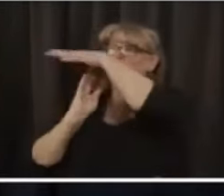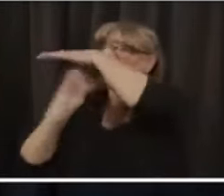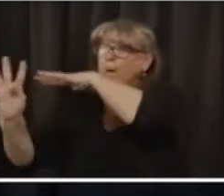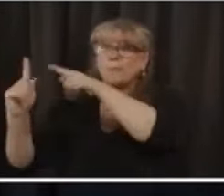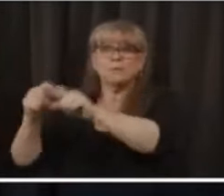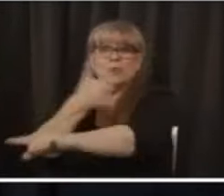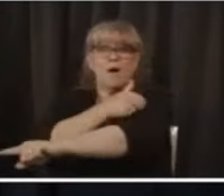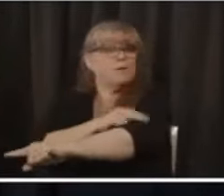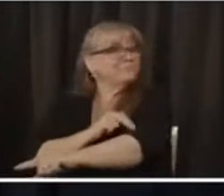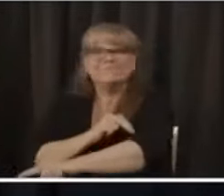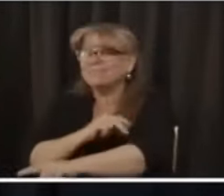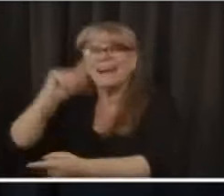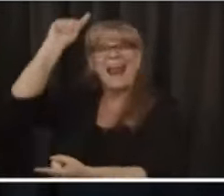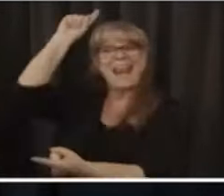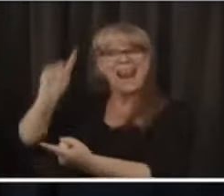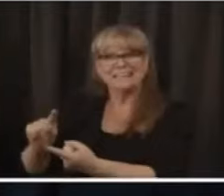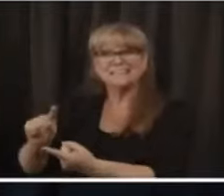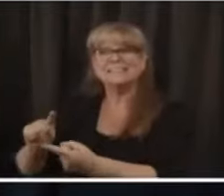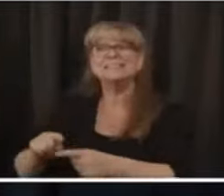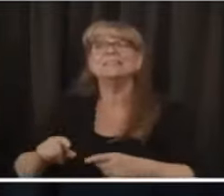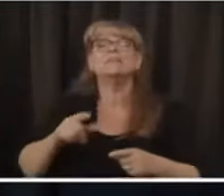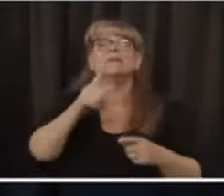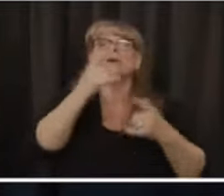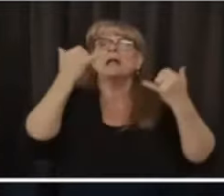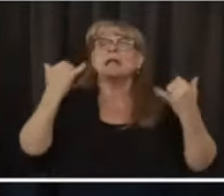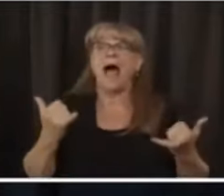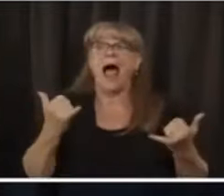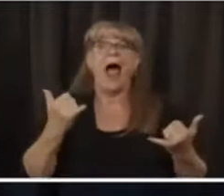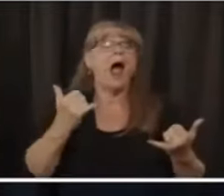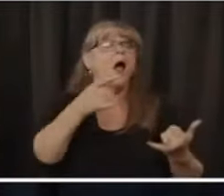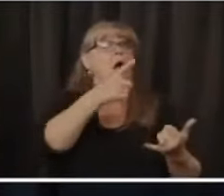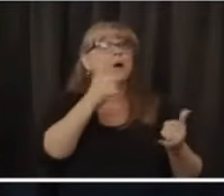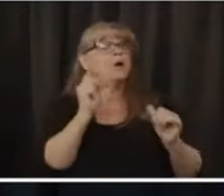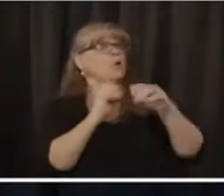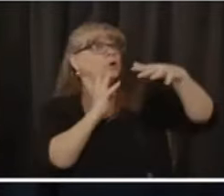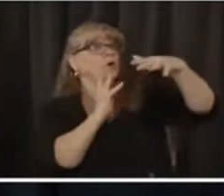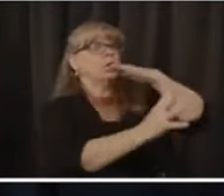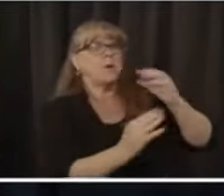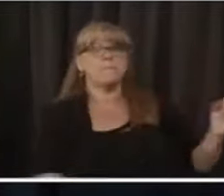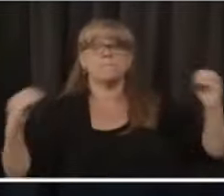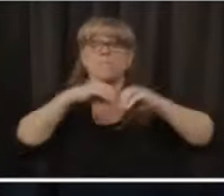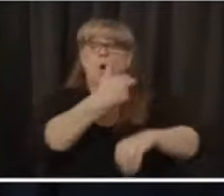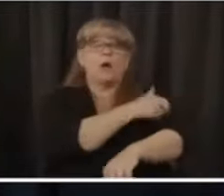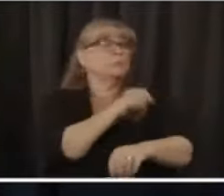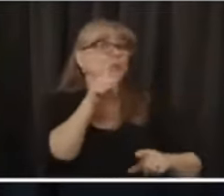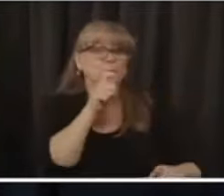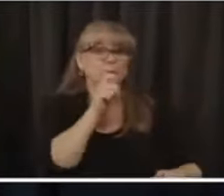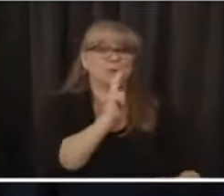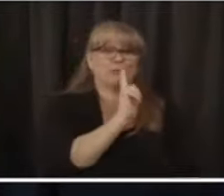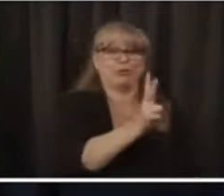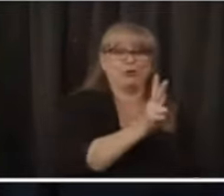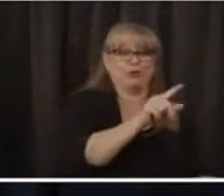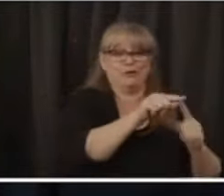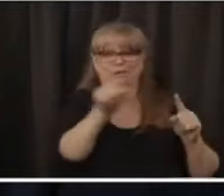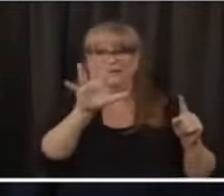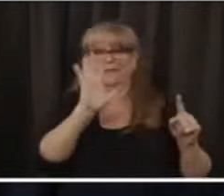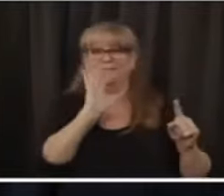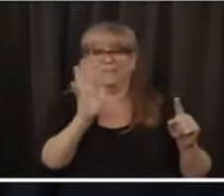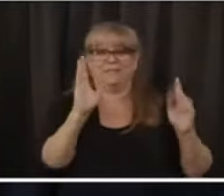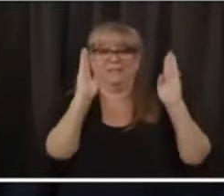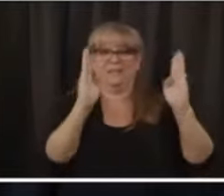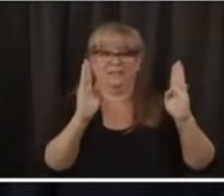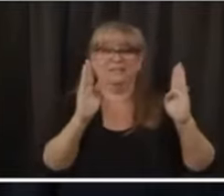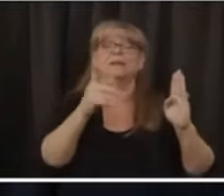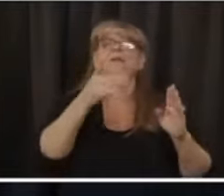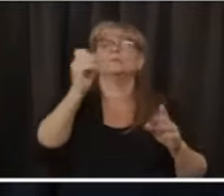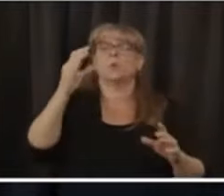with people in their 30s, 40s, 20s. This shows that areas of our state with more vaccination have less COVID, areas with less vaccination have more